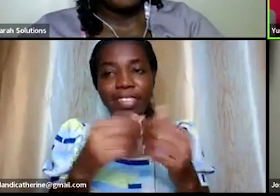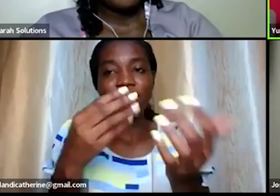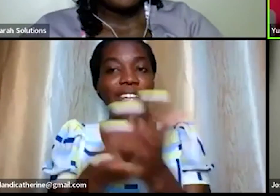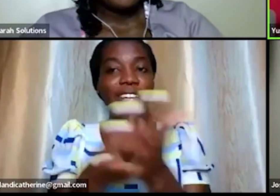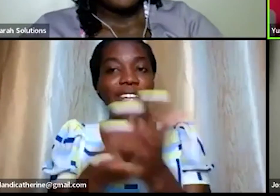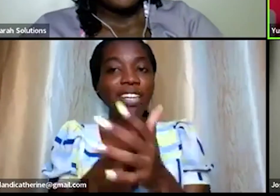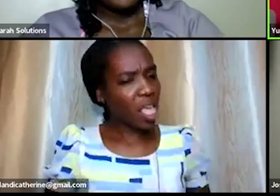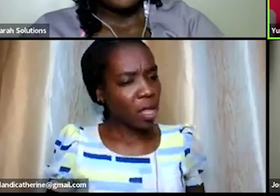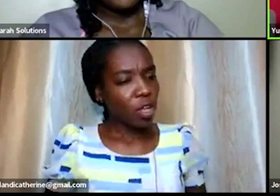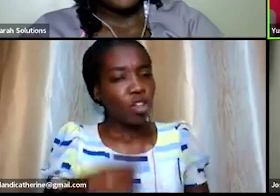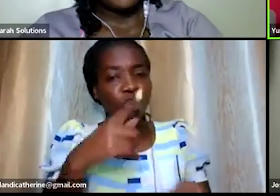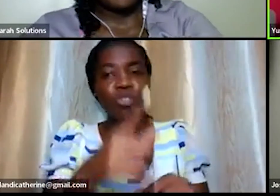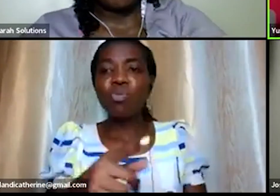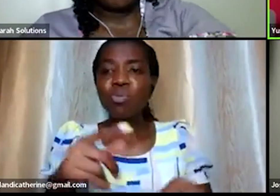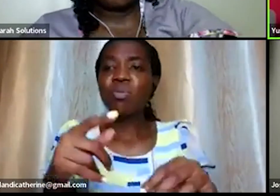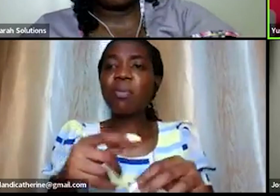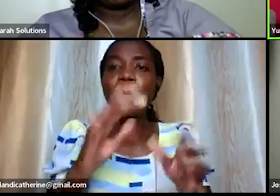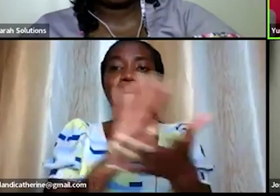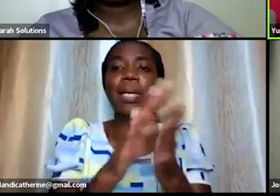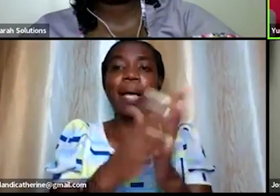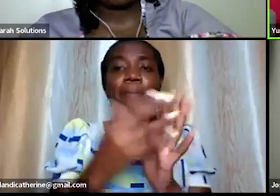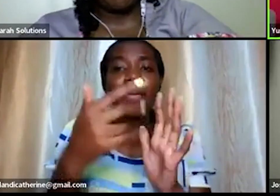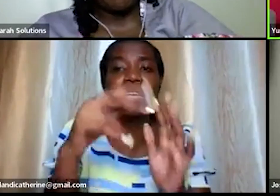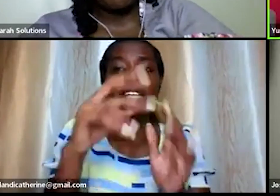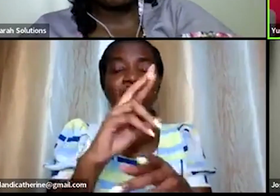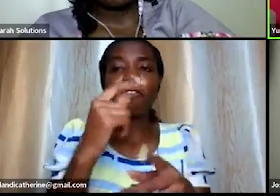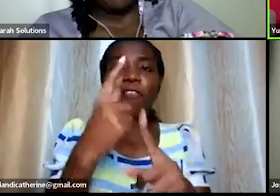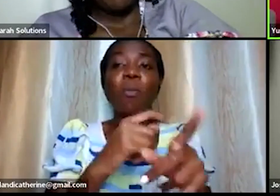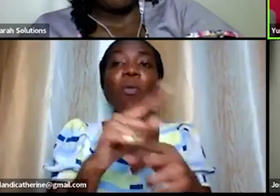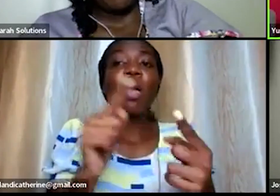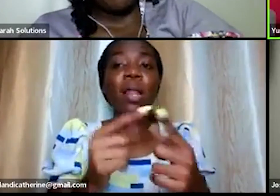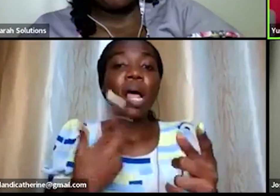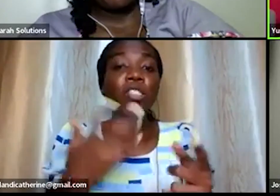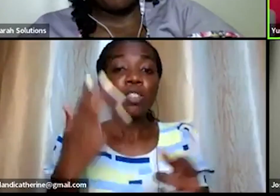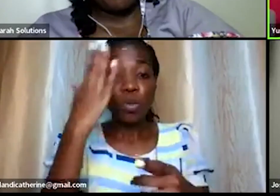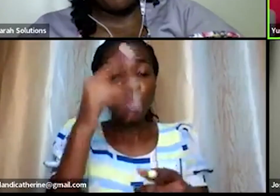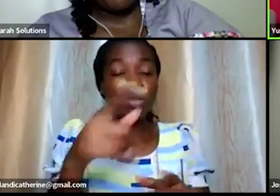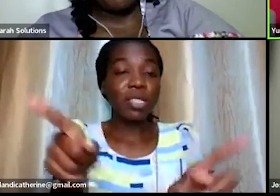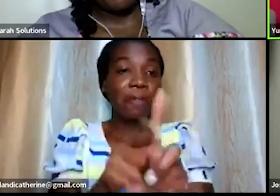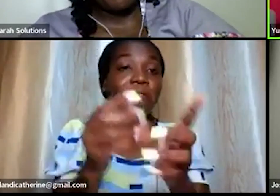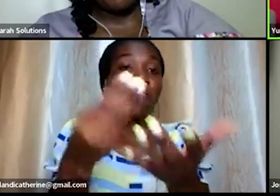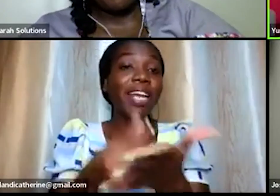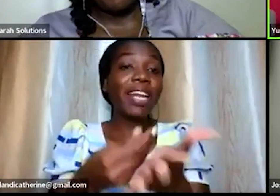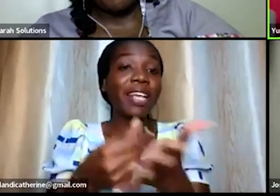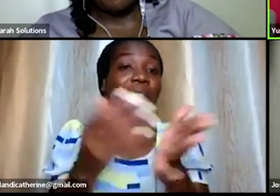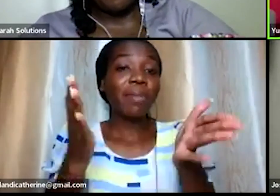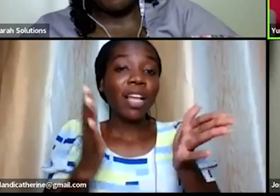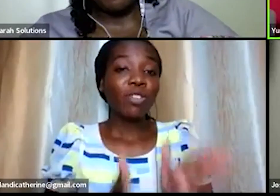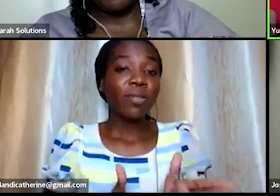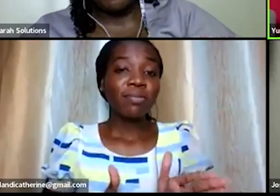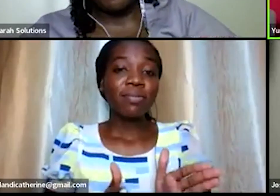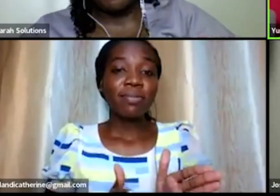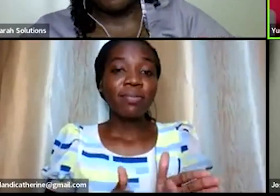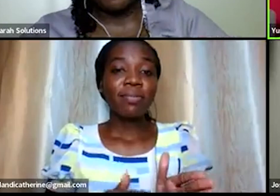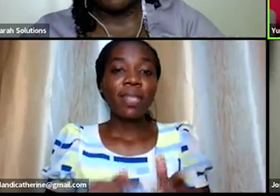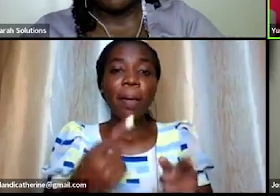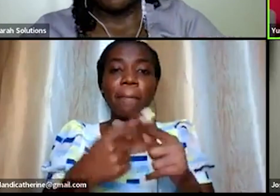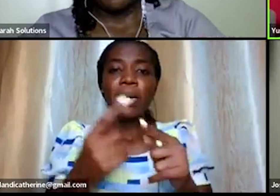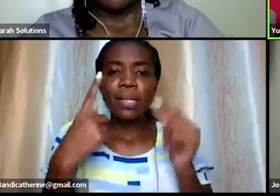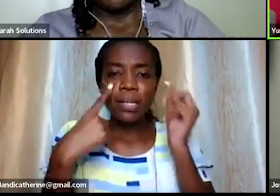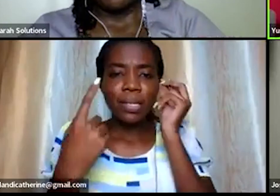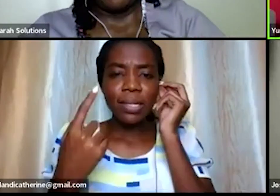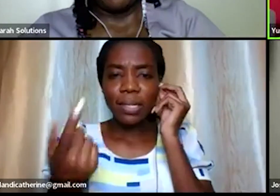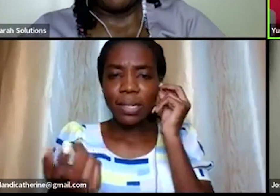when did you become a HR? We know you as a finance guy. But you see, you look at just like